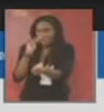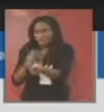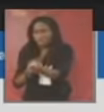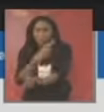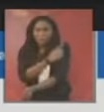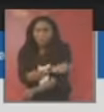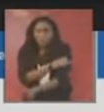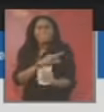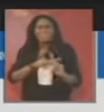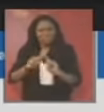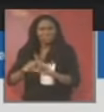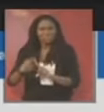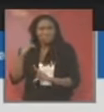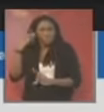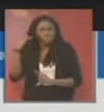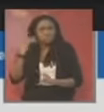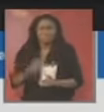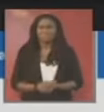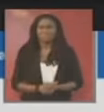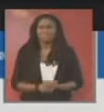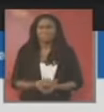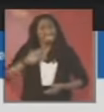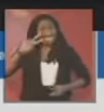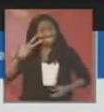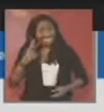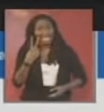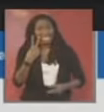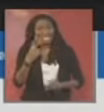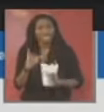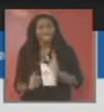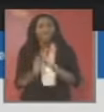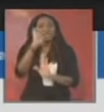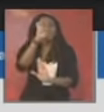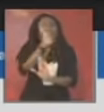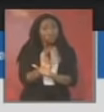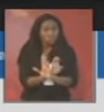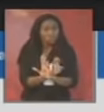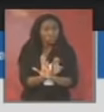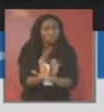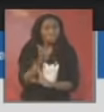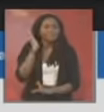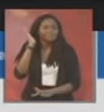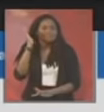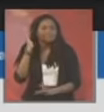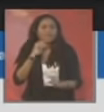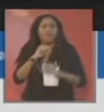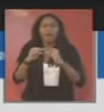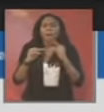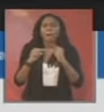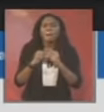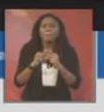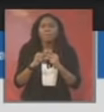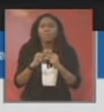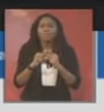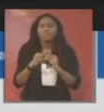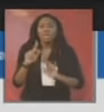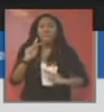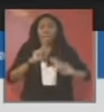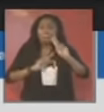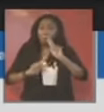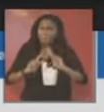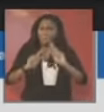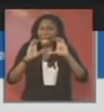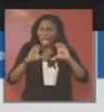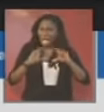which we did a symposium addressing navigating the safe return to dental practice, a